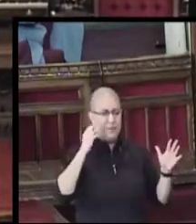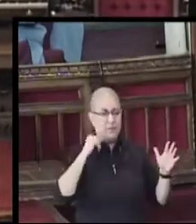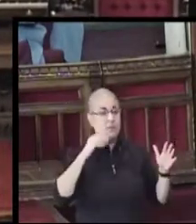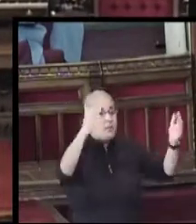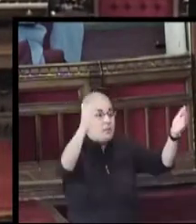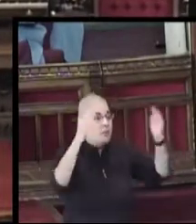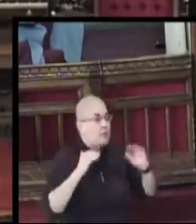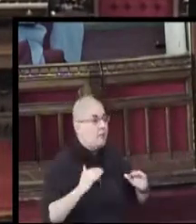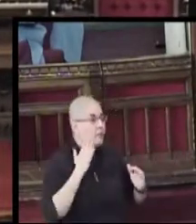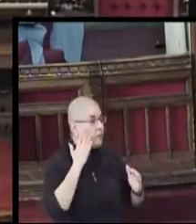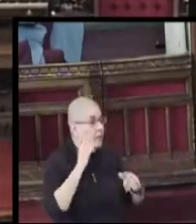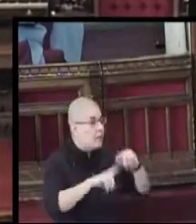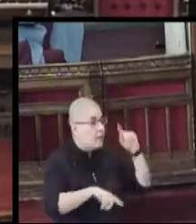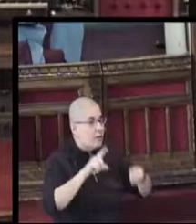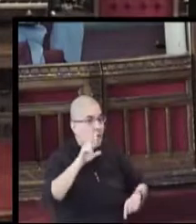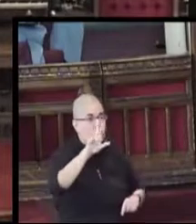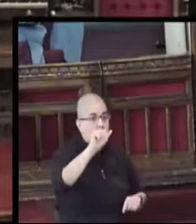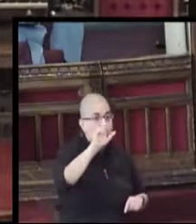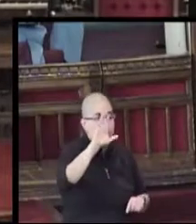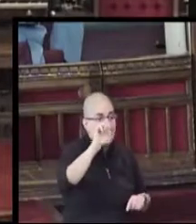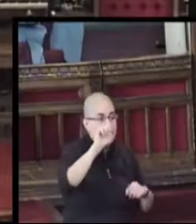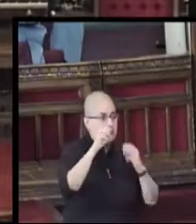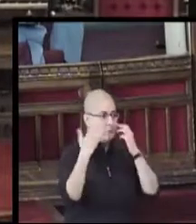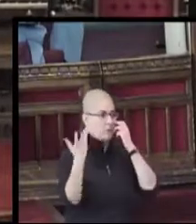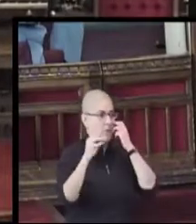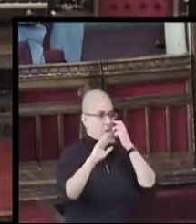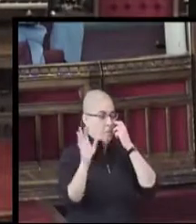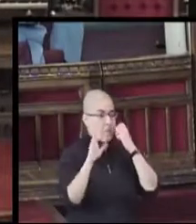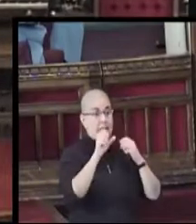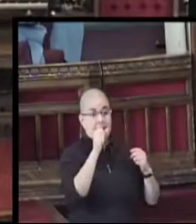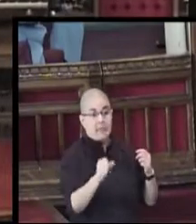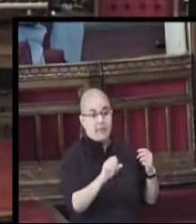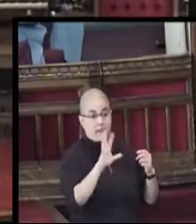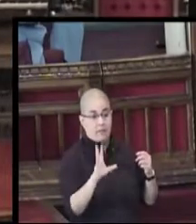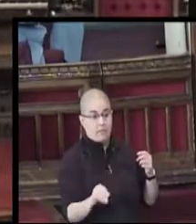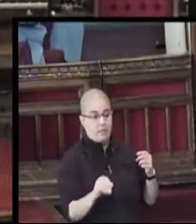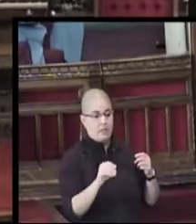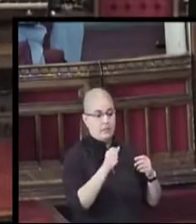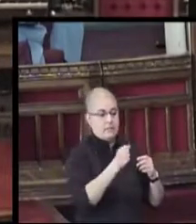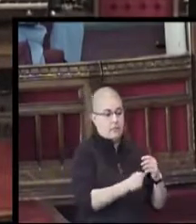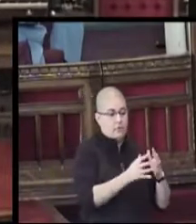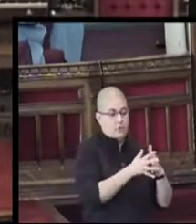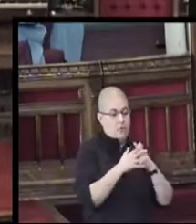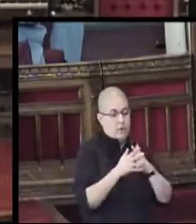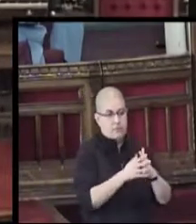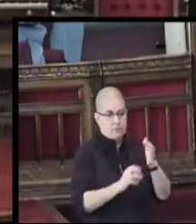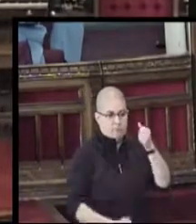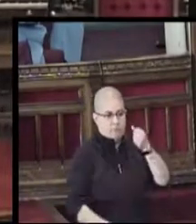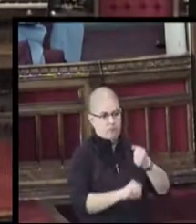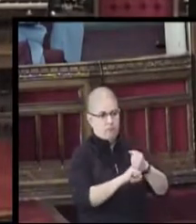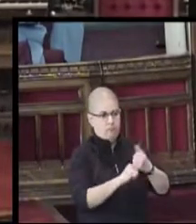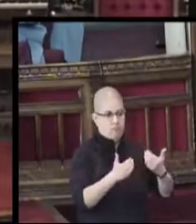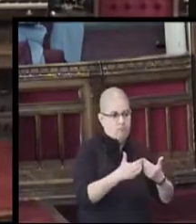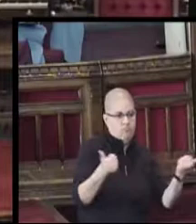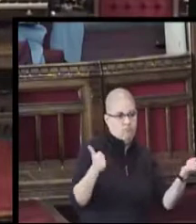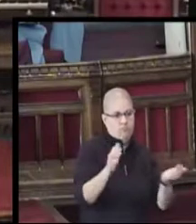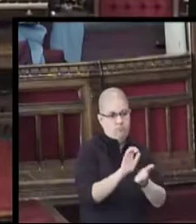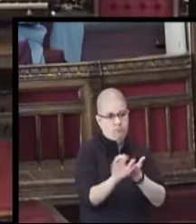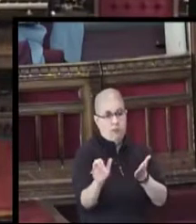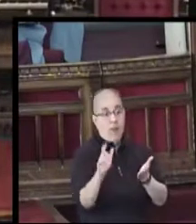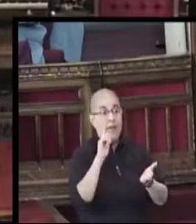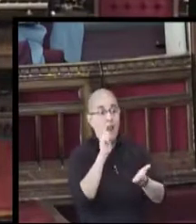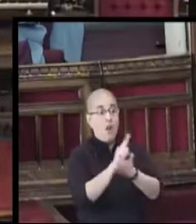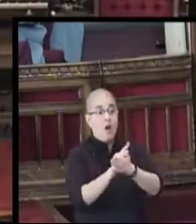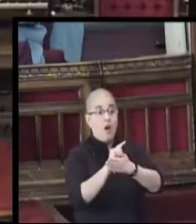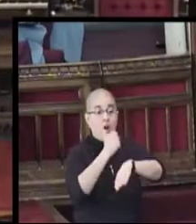equality, the Christian church in the southern U.S. and in South Africa were the main supporters of apartheid, a law